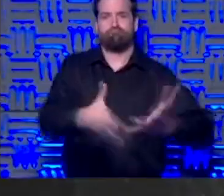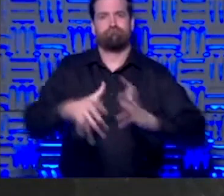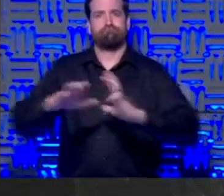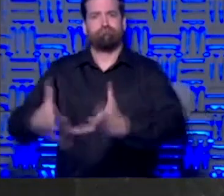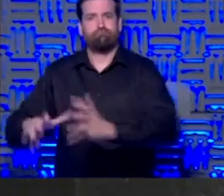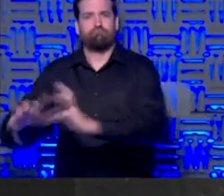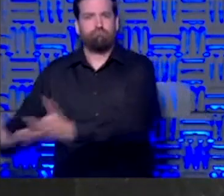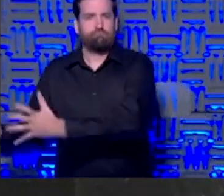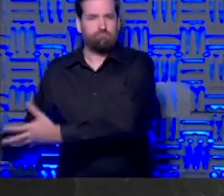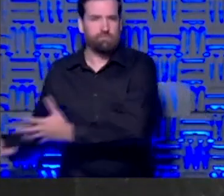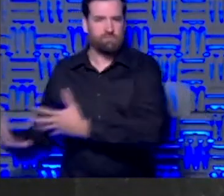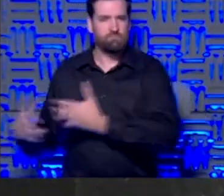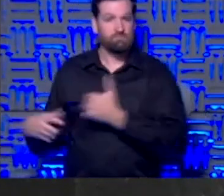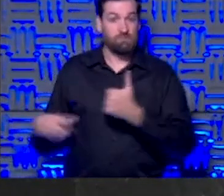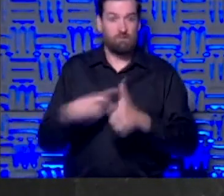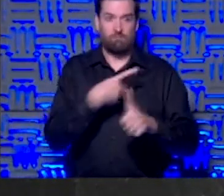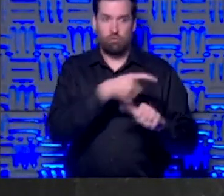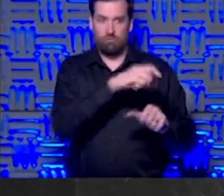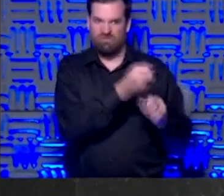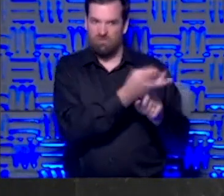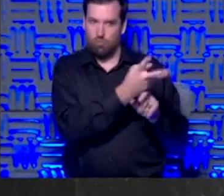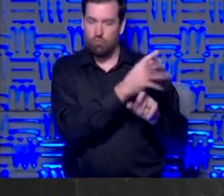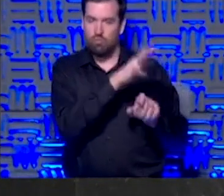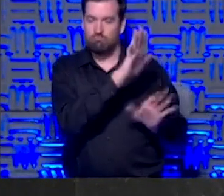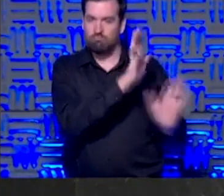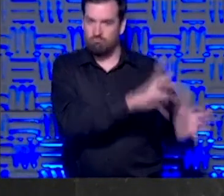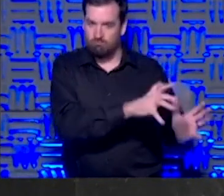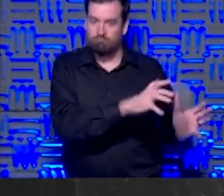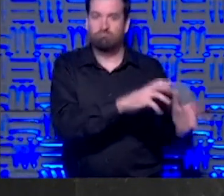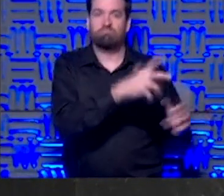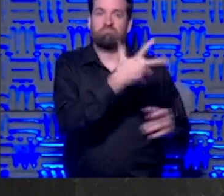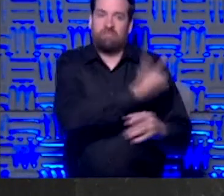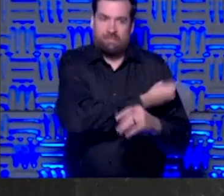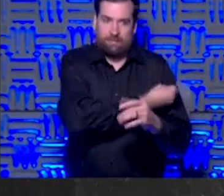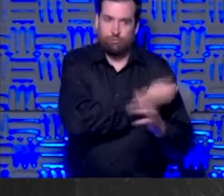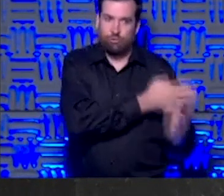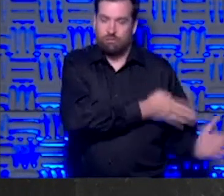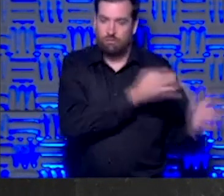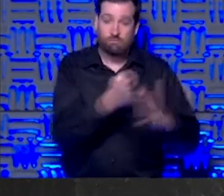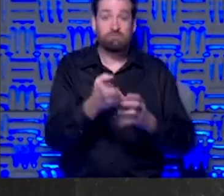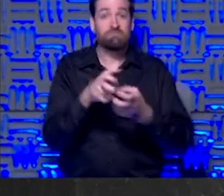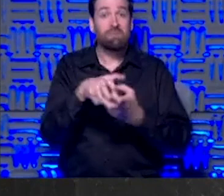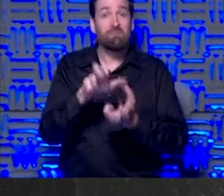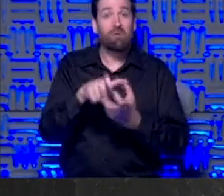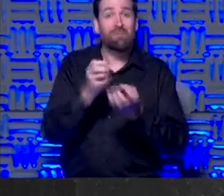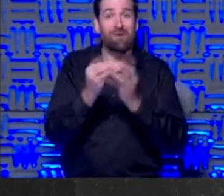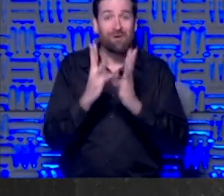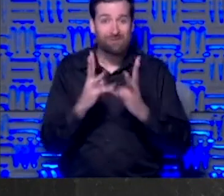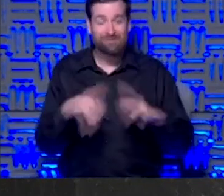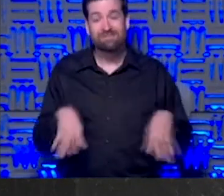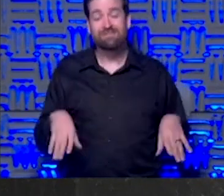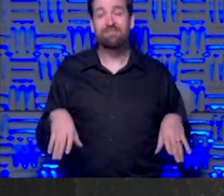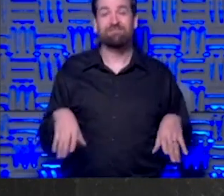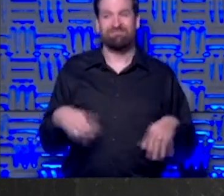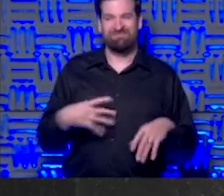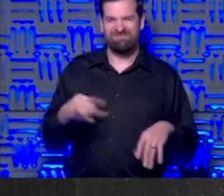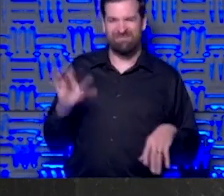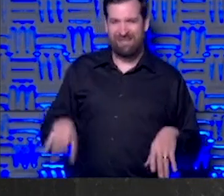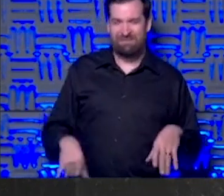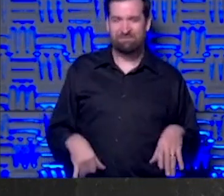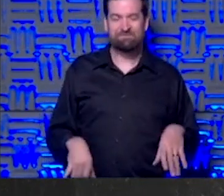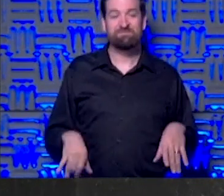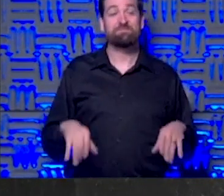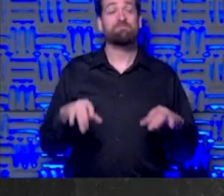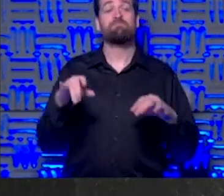categories. And so that was the first one, first couple. We talked about vaccination. We've talked about Pokemon cards. I like the Pokemon question.